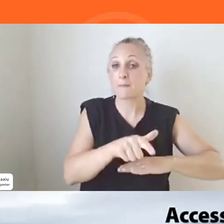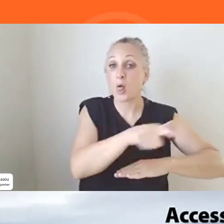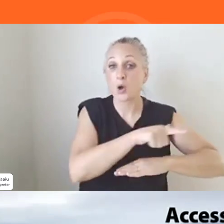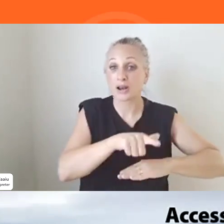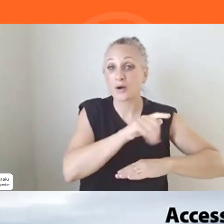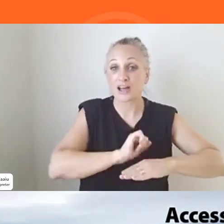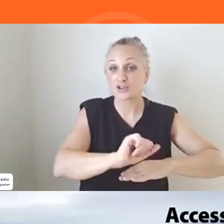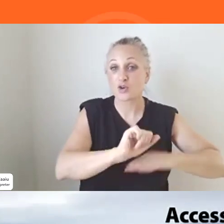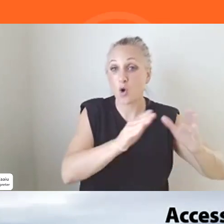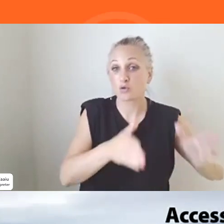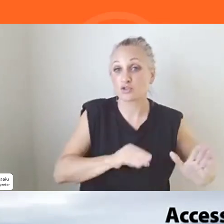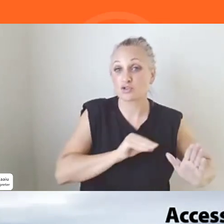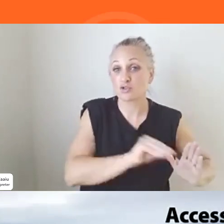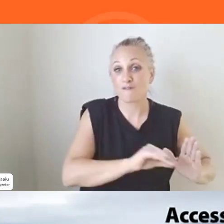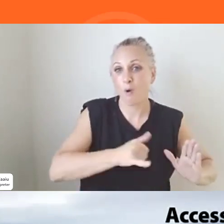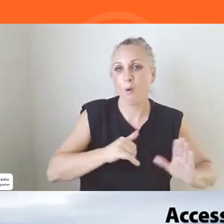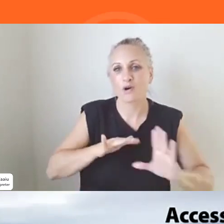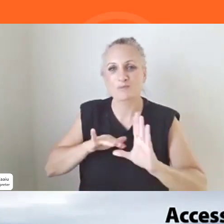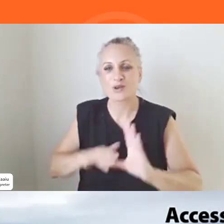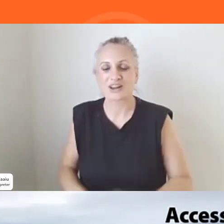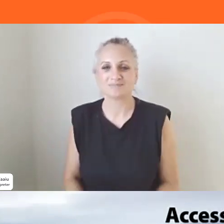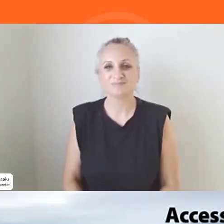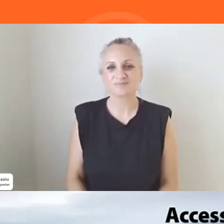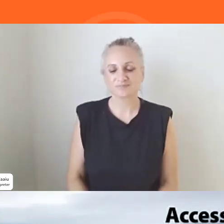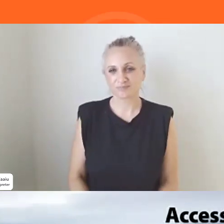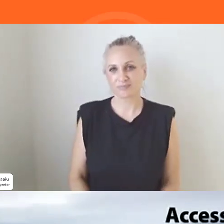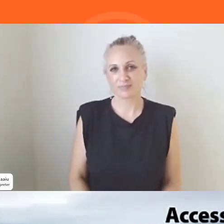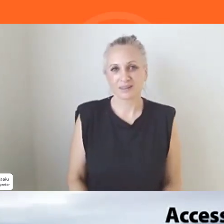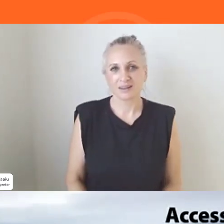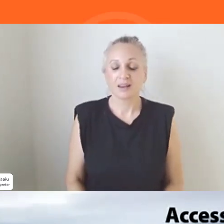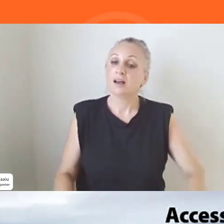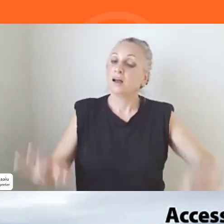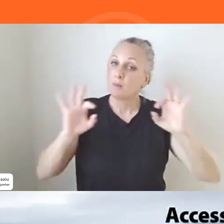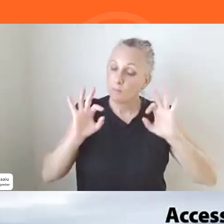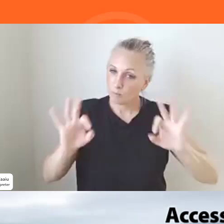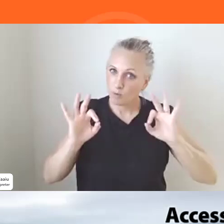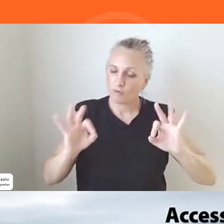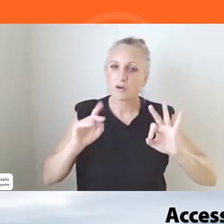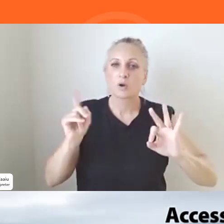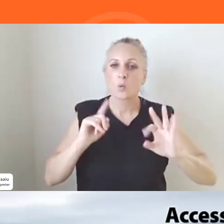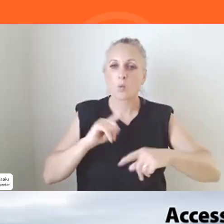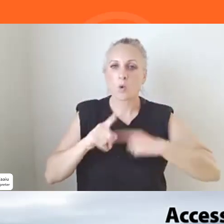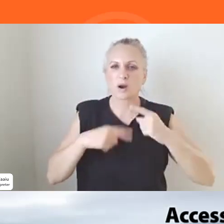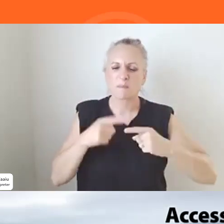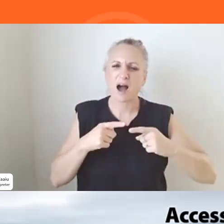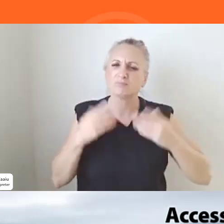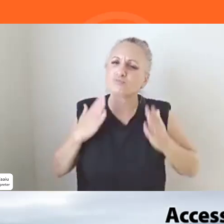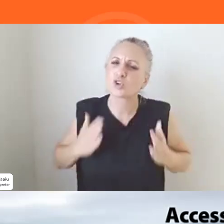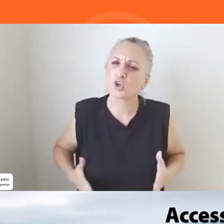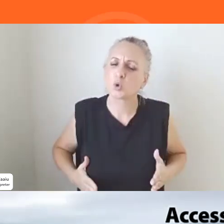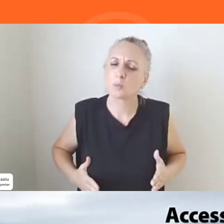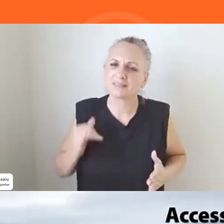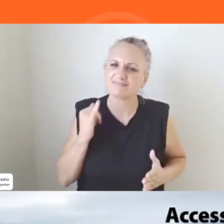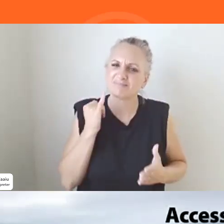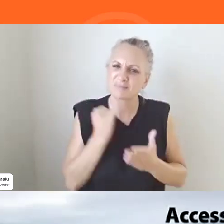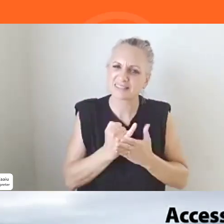computer. Perfect. So what about human oversight and the need to take accountability over